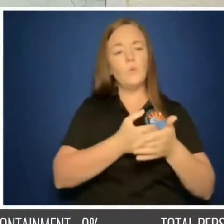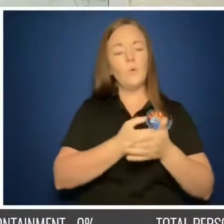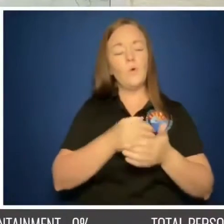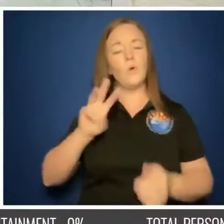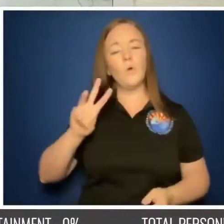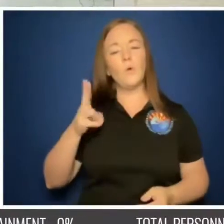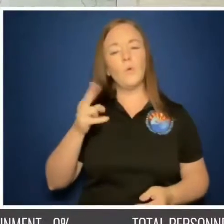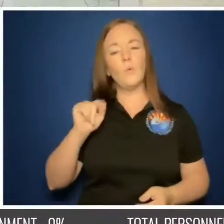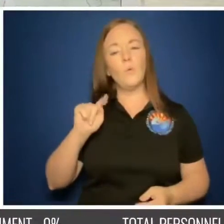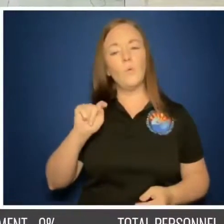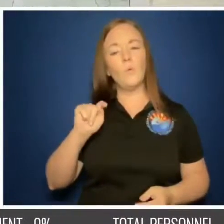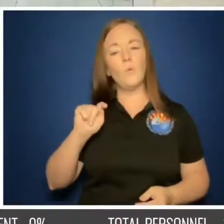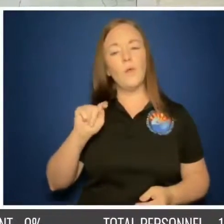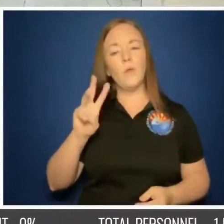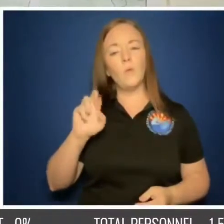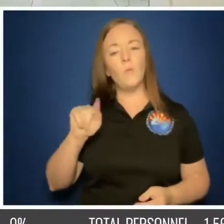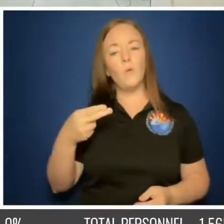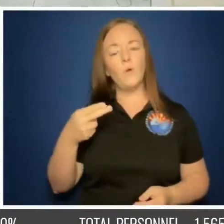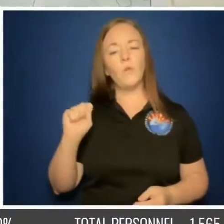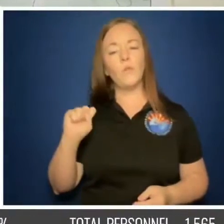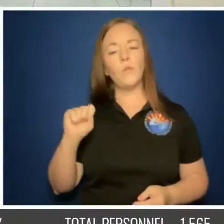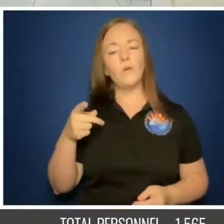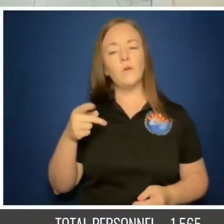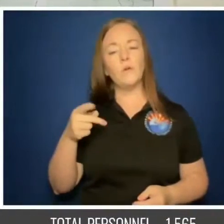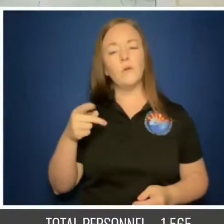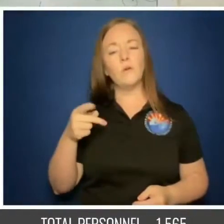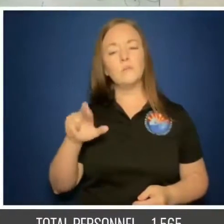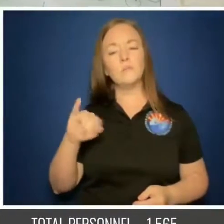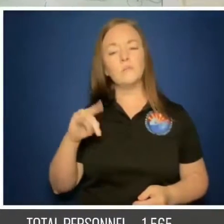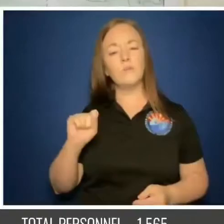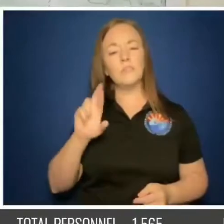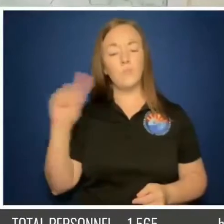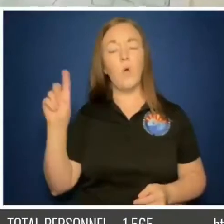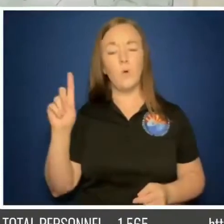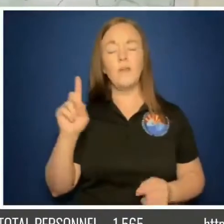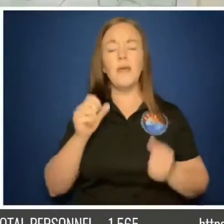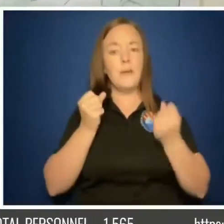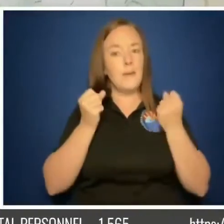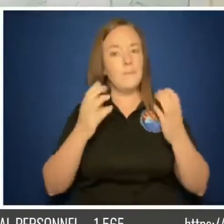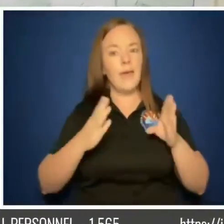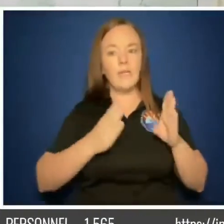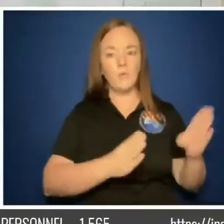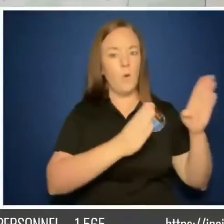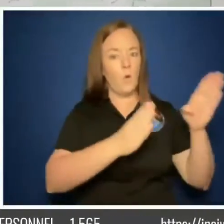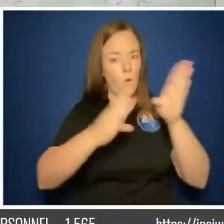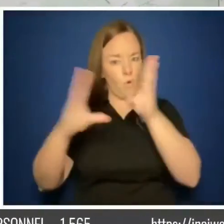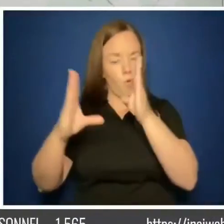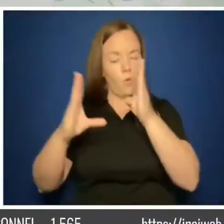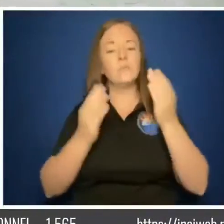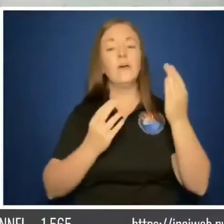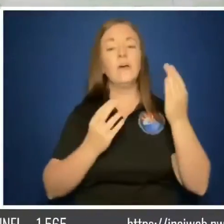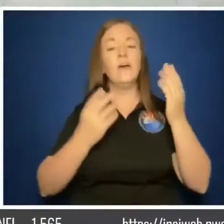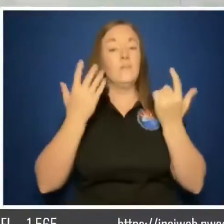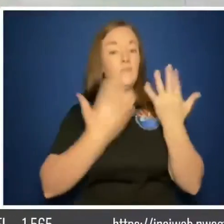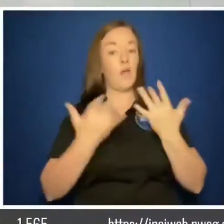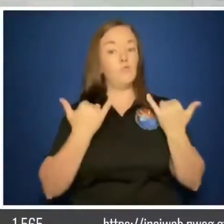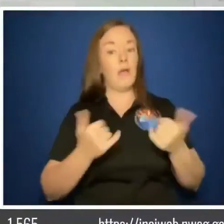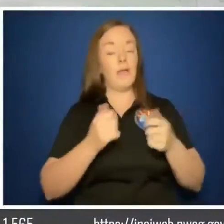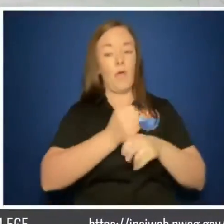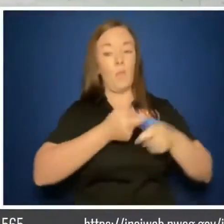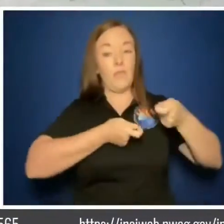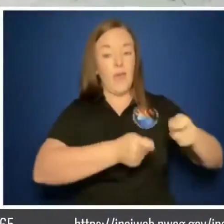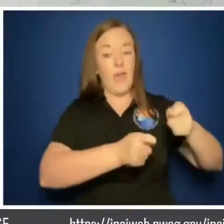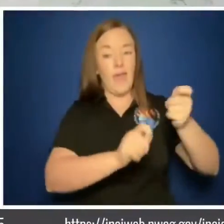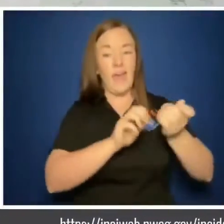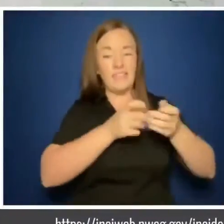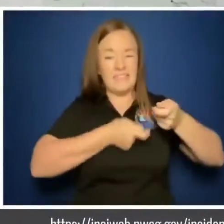Wentworth Springs Road, coming up through the network of roads where the fire is currently holding with a direct hand line and dozer line along